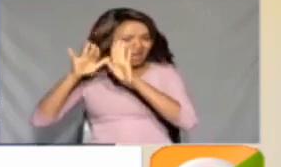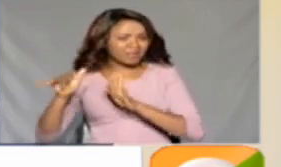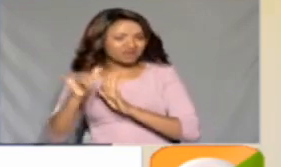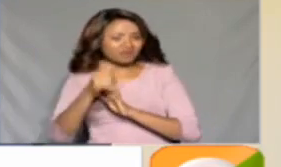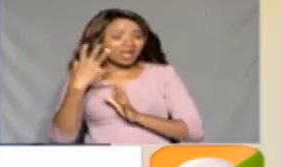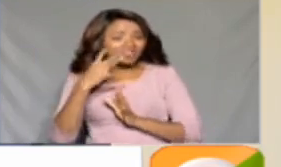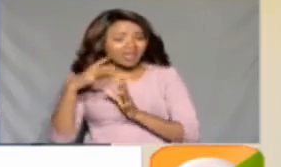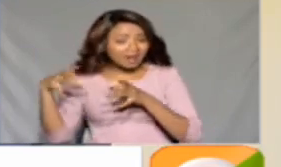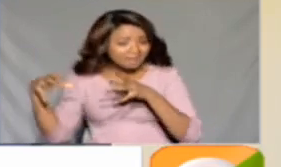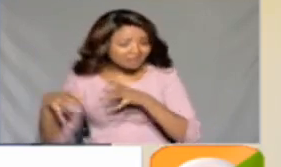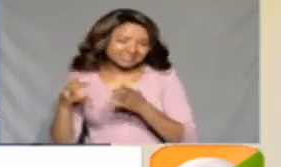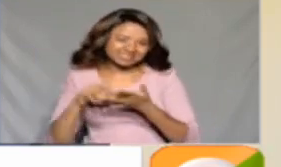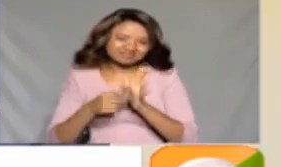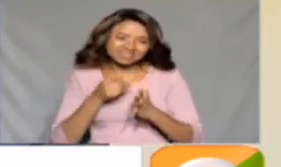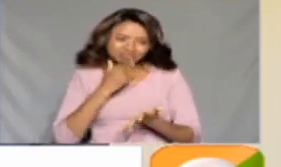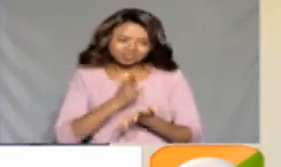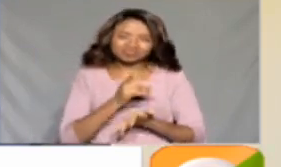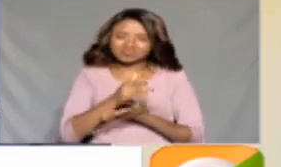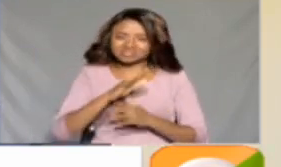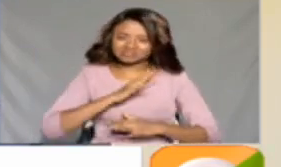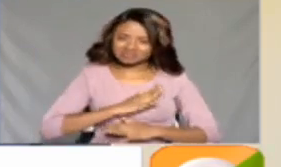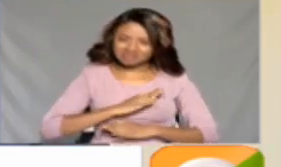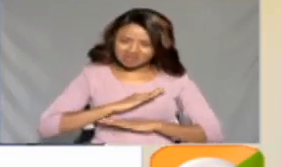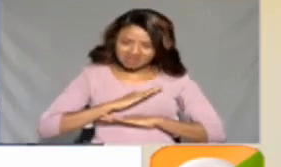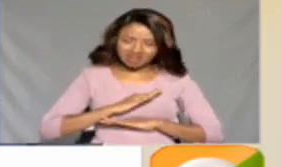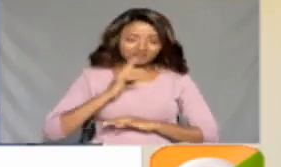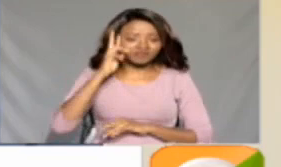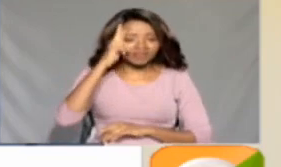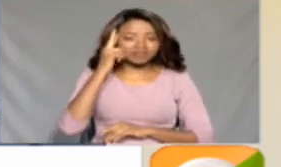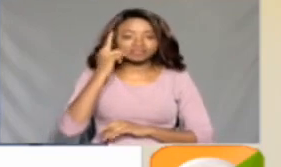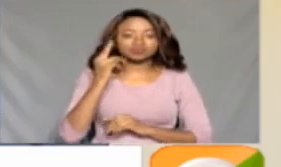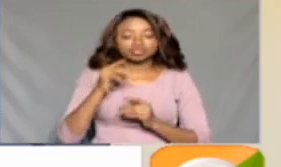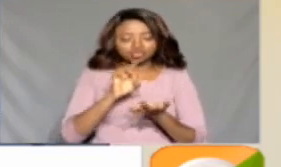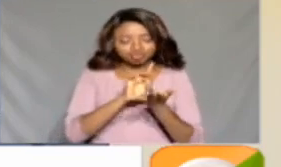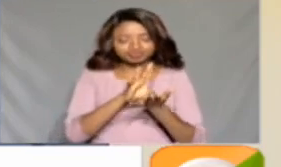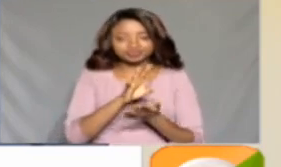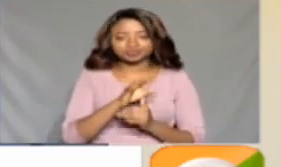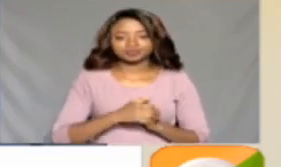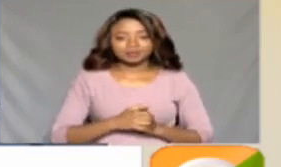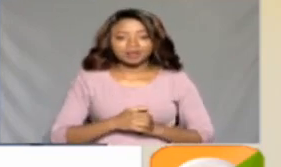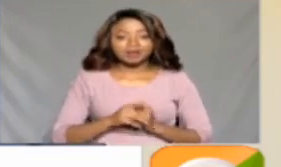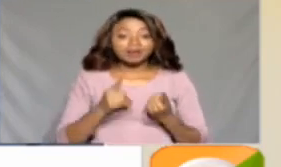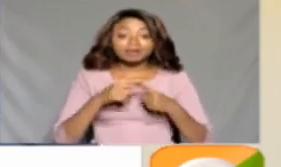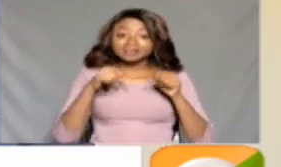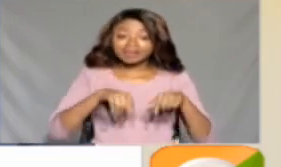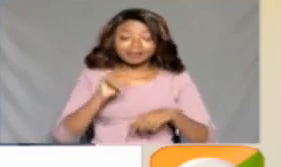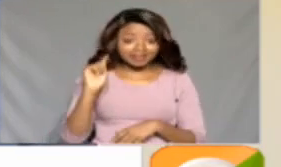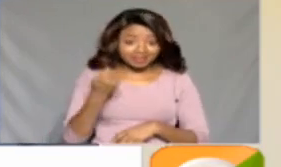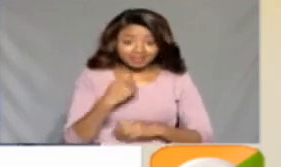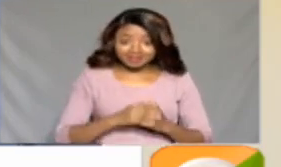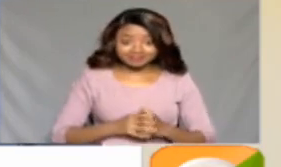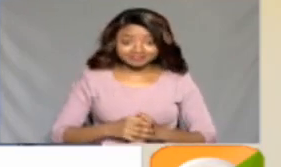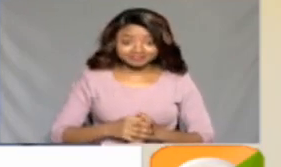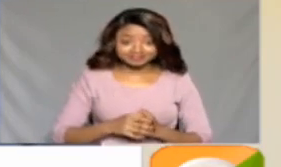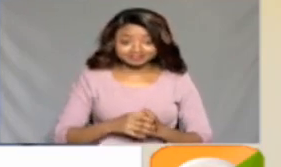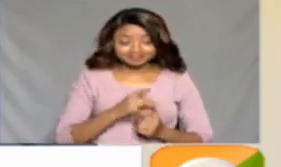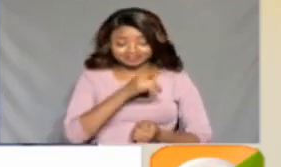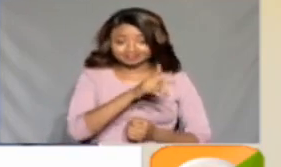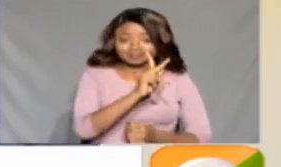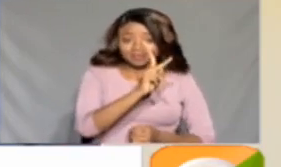for that particular member to be expelled from the party. But when you look at our Kenyan political scenario, you may talk about